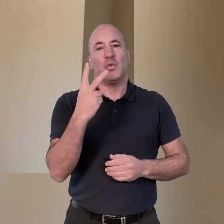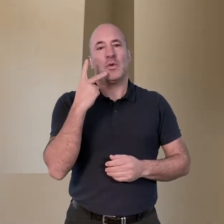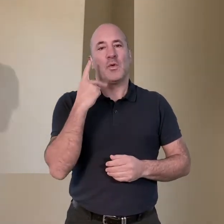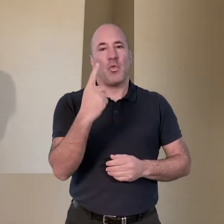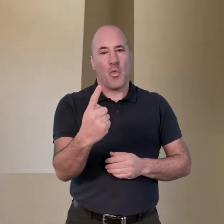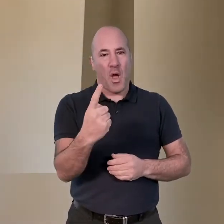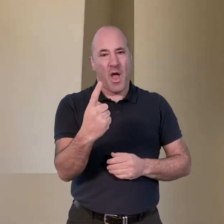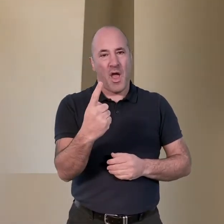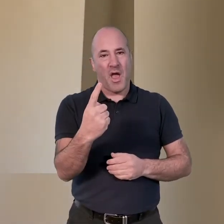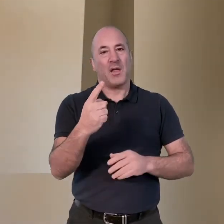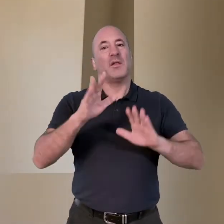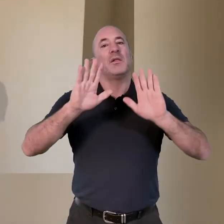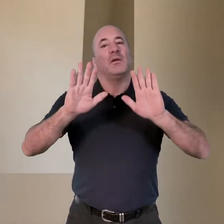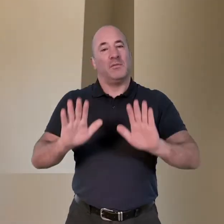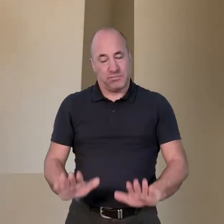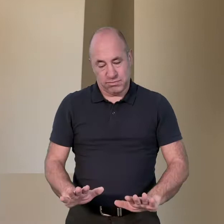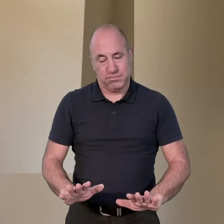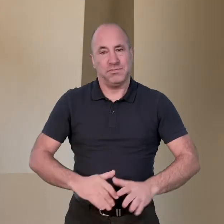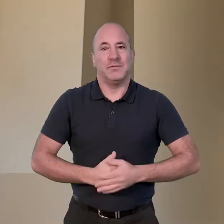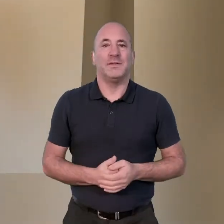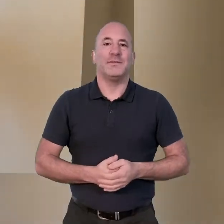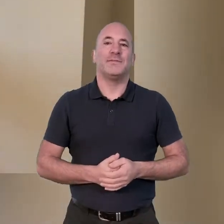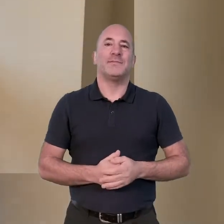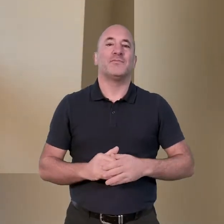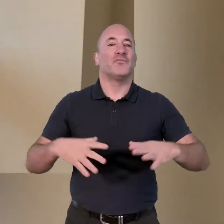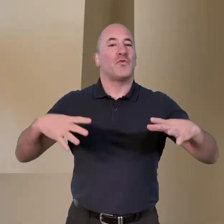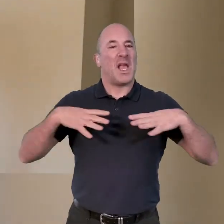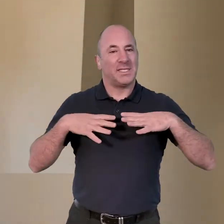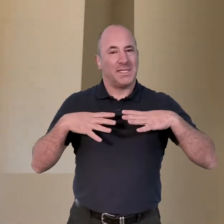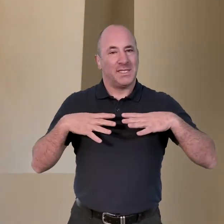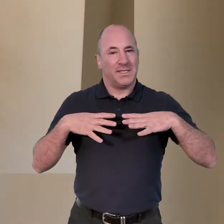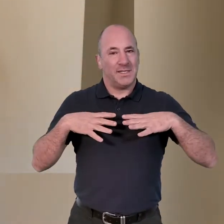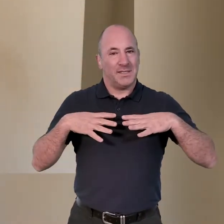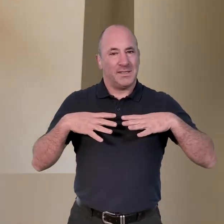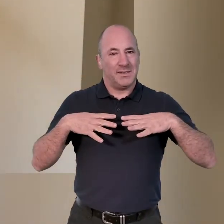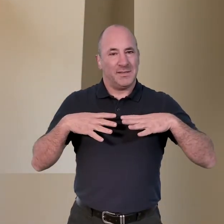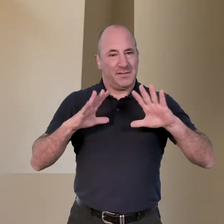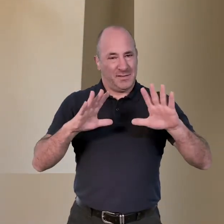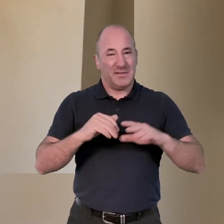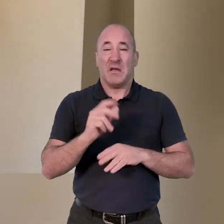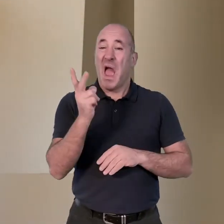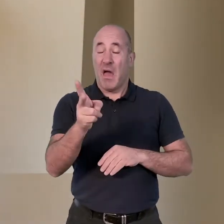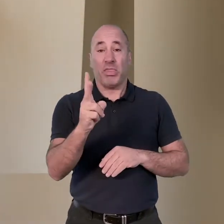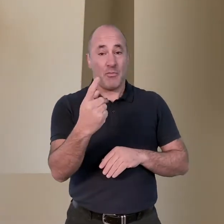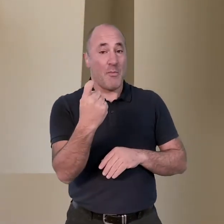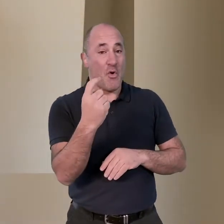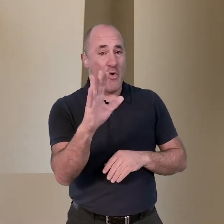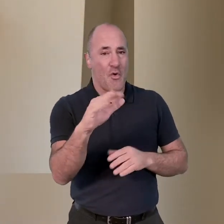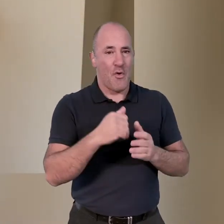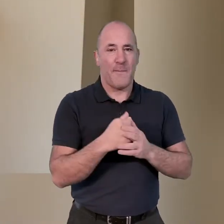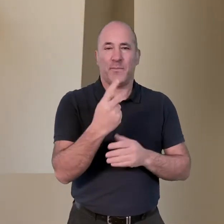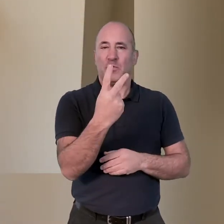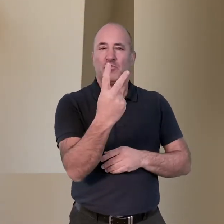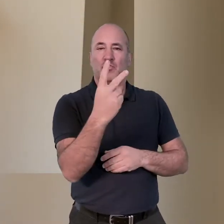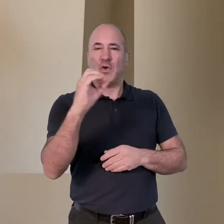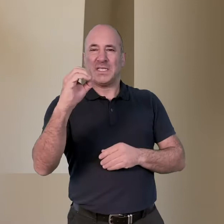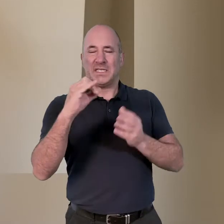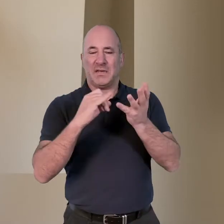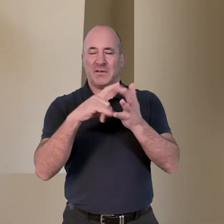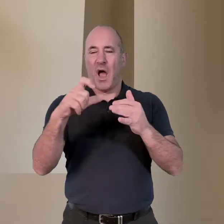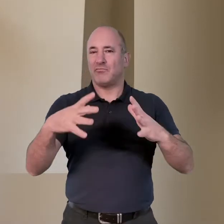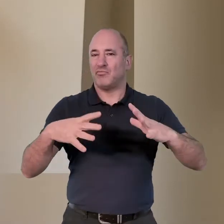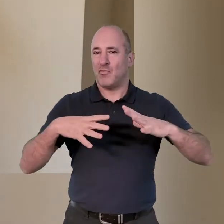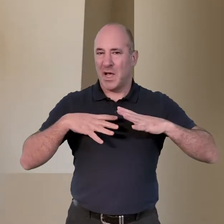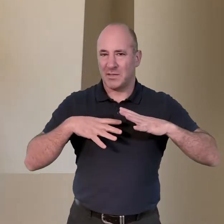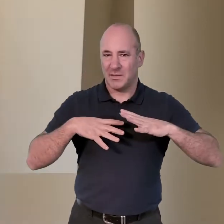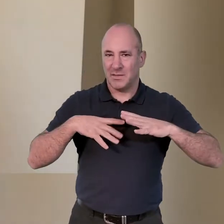3, 2, 1, and pop them down, rest. We're going to repeat that one more time. You got a